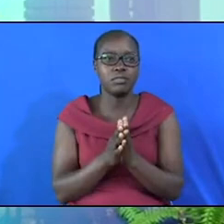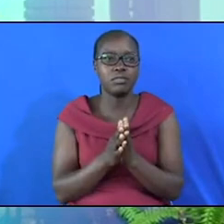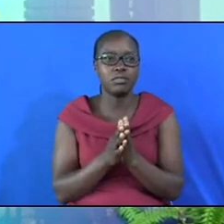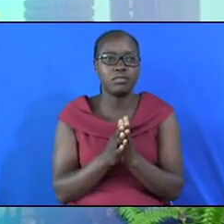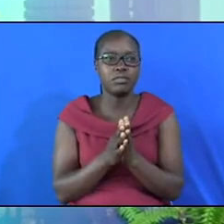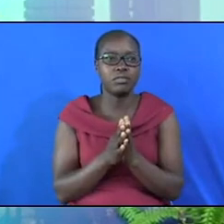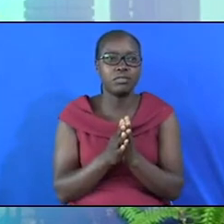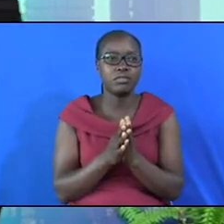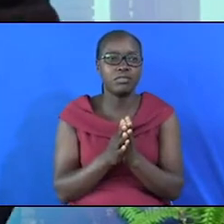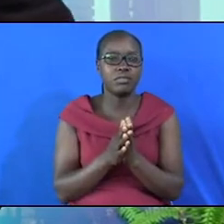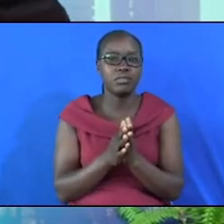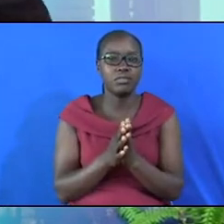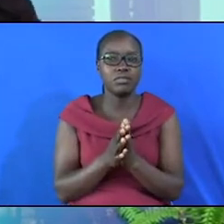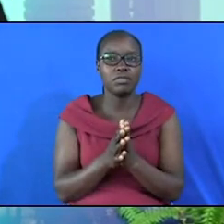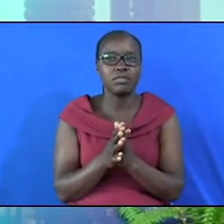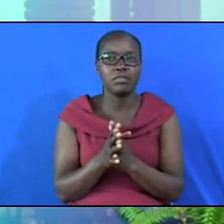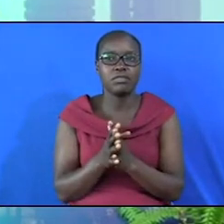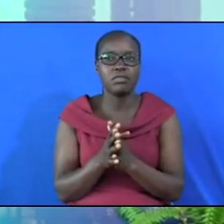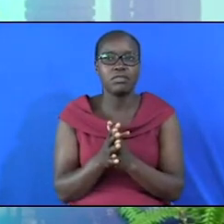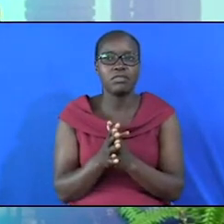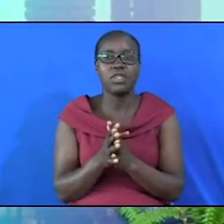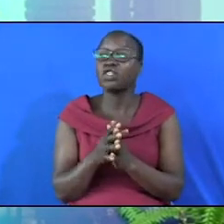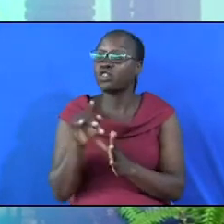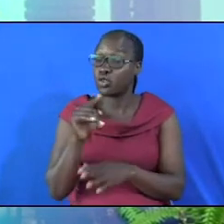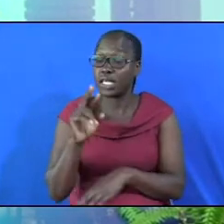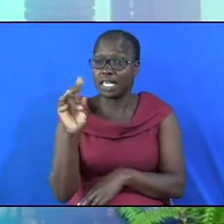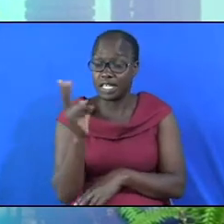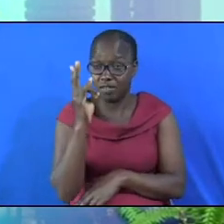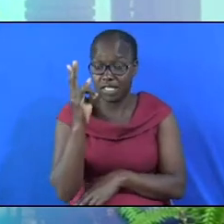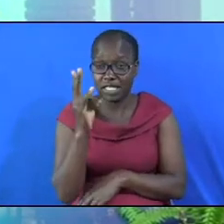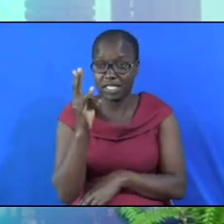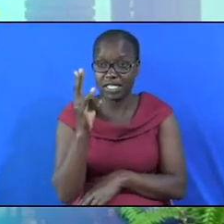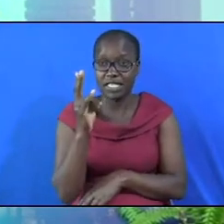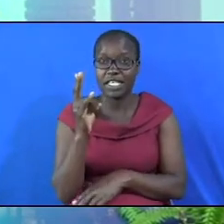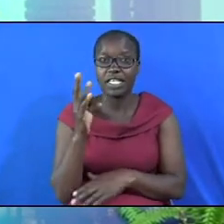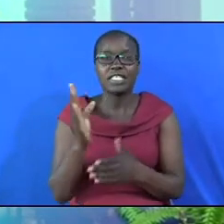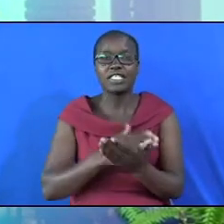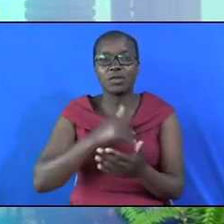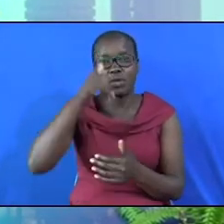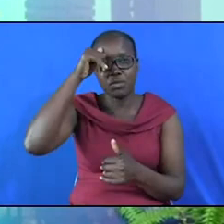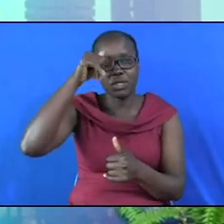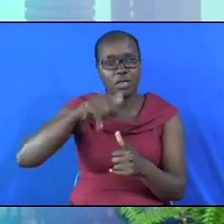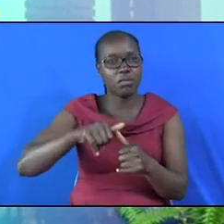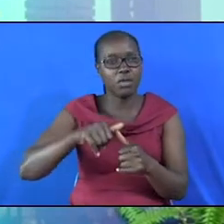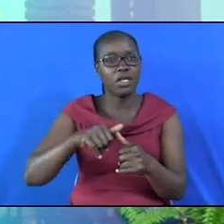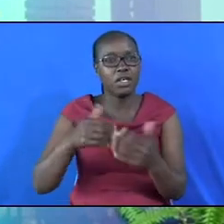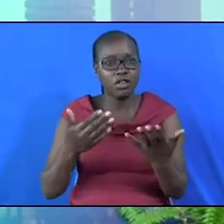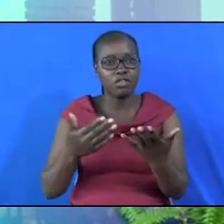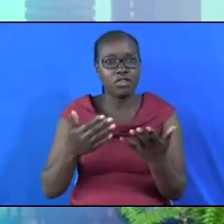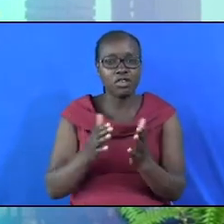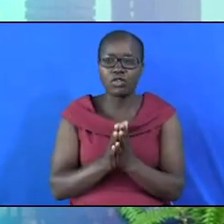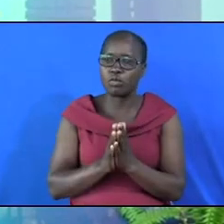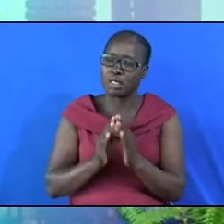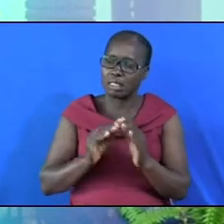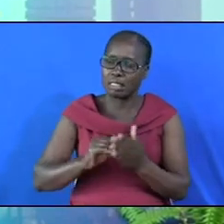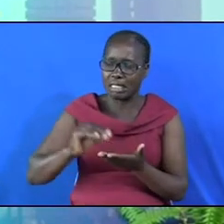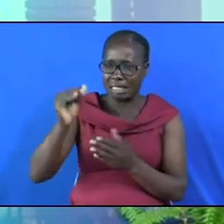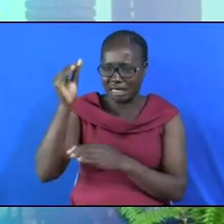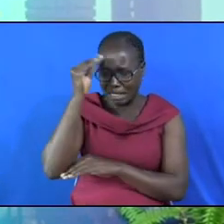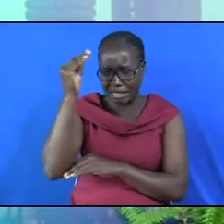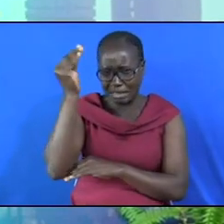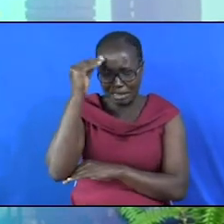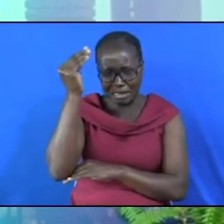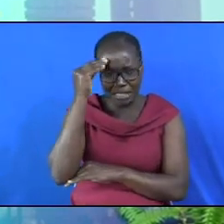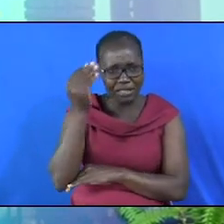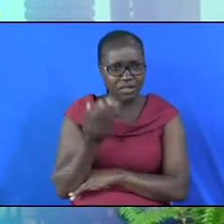Okay, this one you didn't get. You are Adventist. Some will be remembered for pushing people to be vegetarian. Be